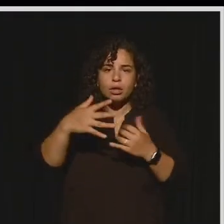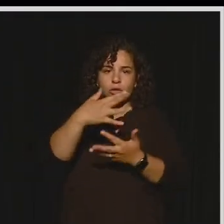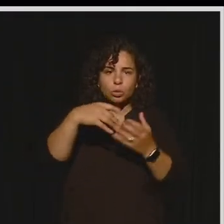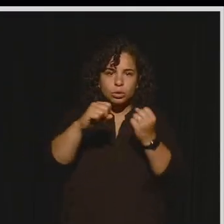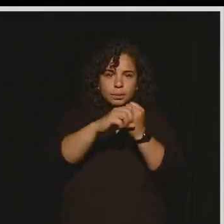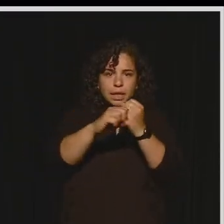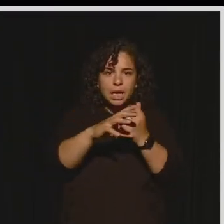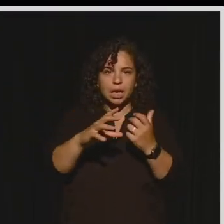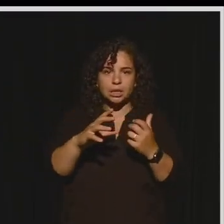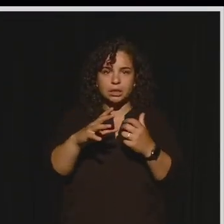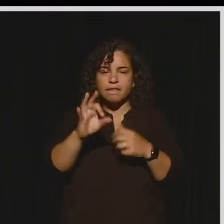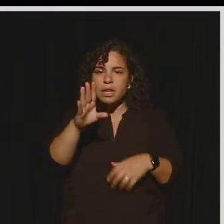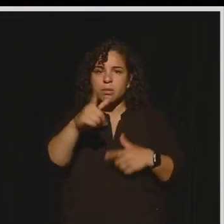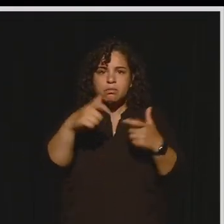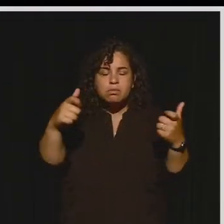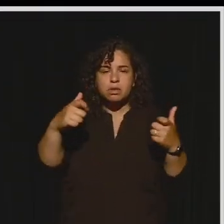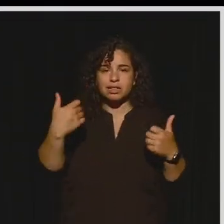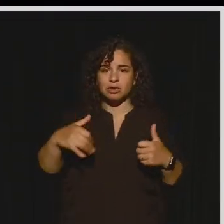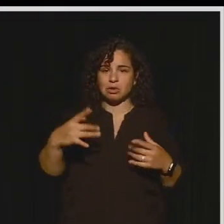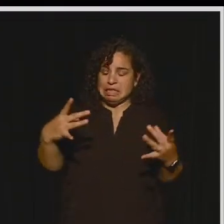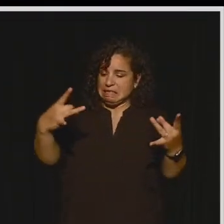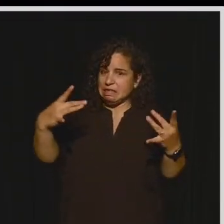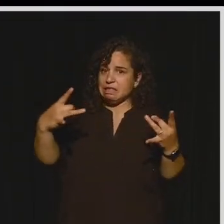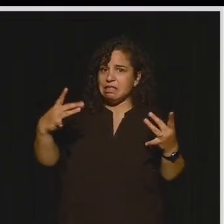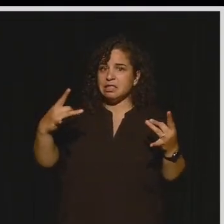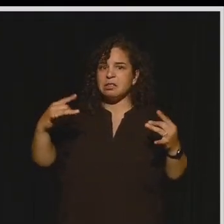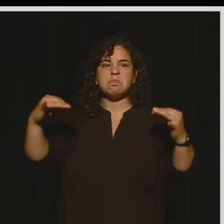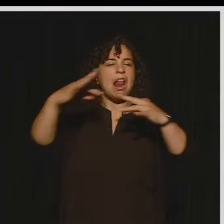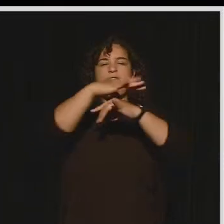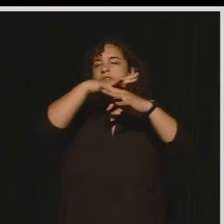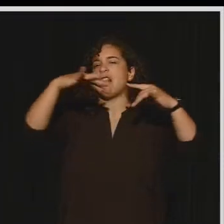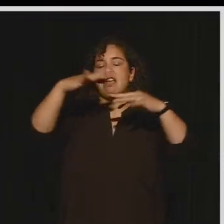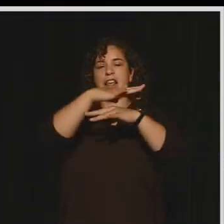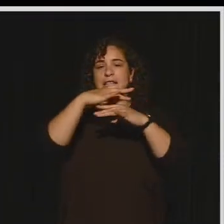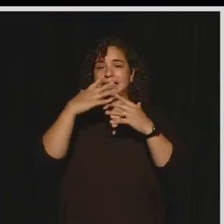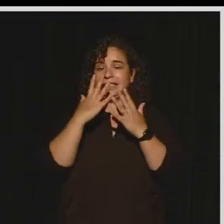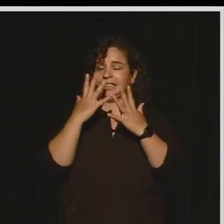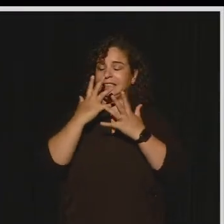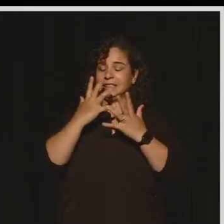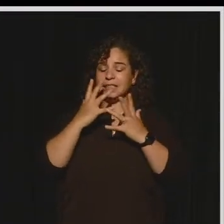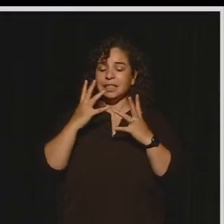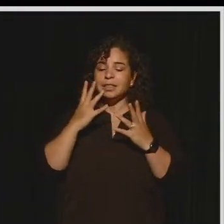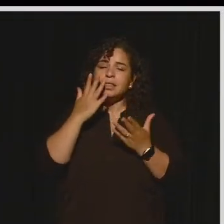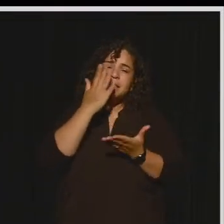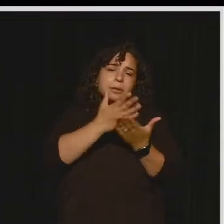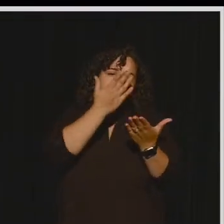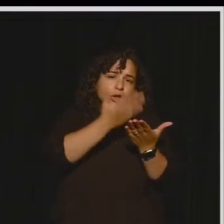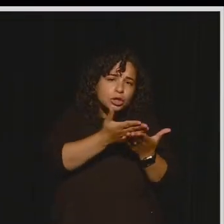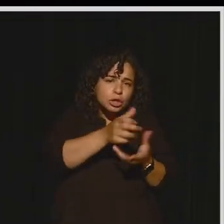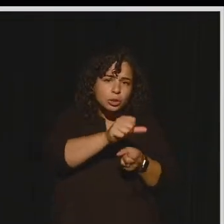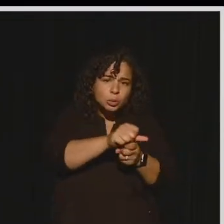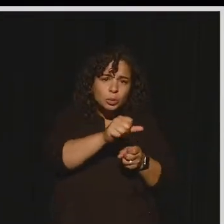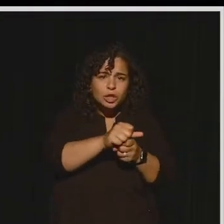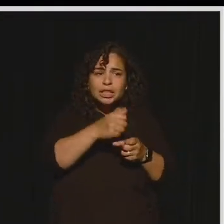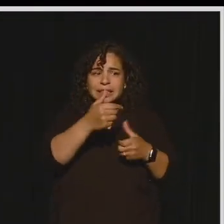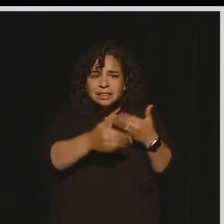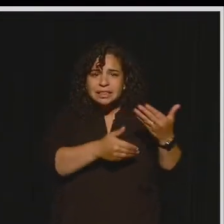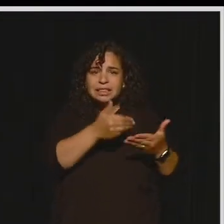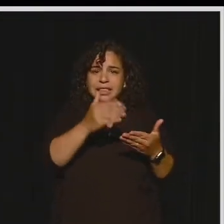hot. And there was some real, you know, some real good work that was